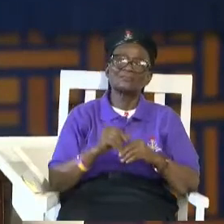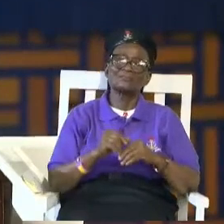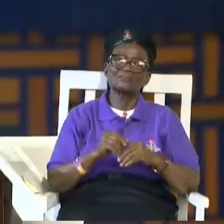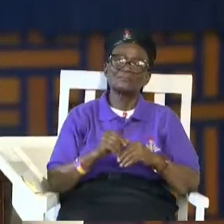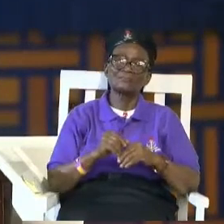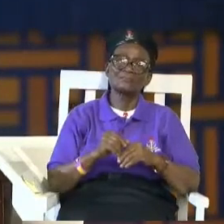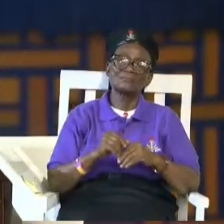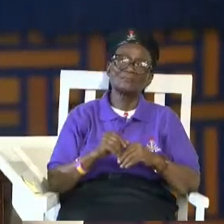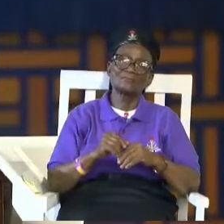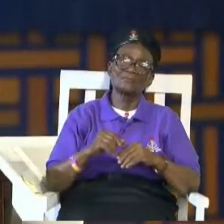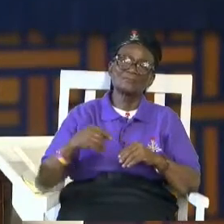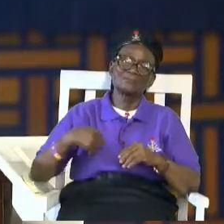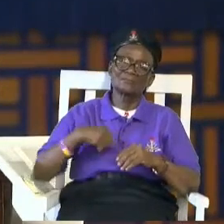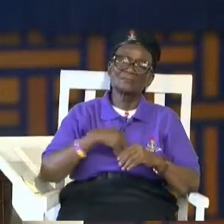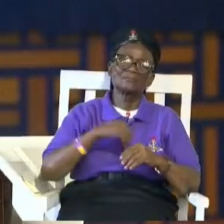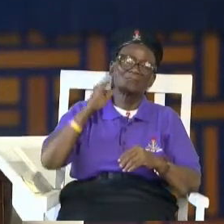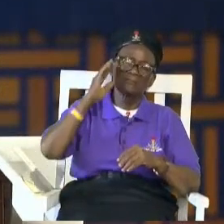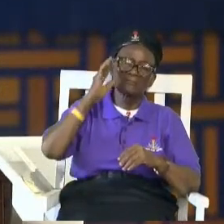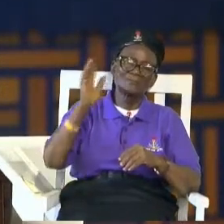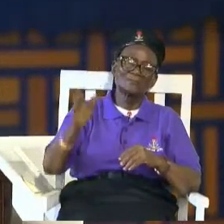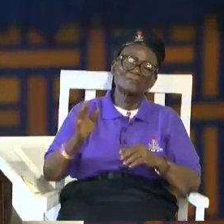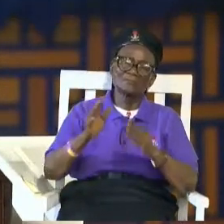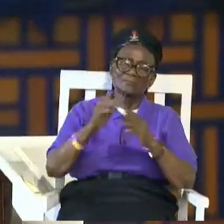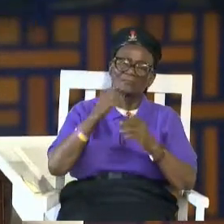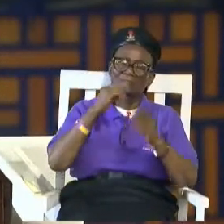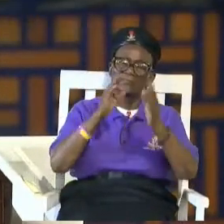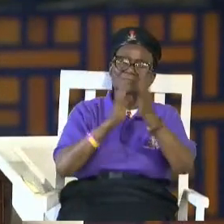one, we will pray sin.